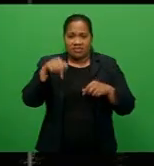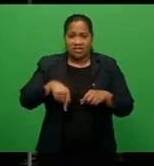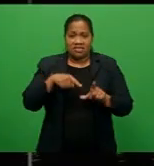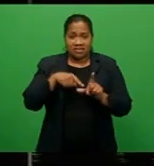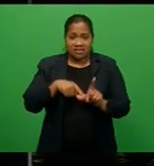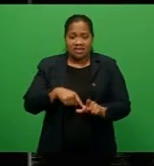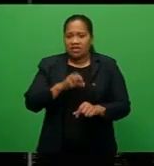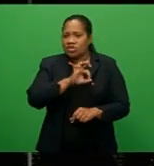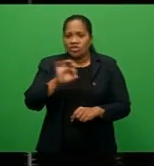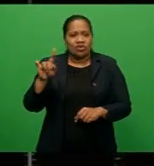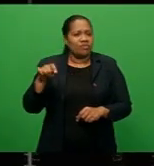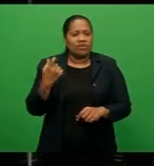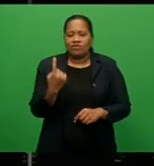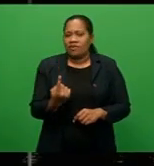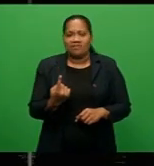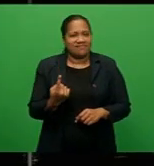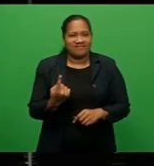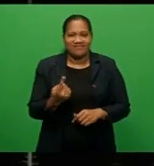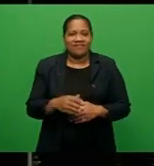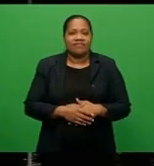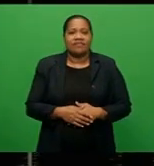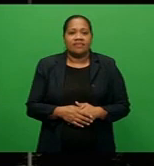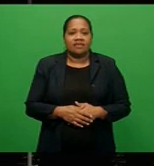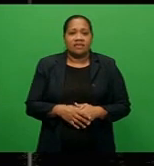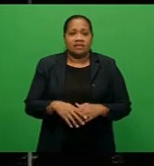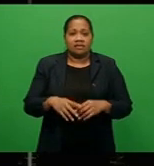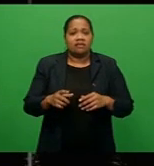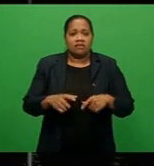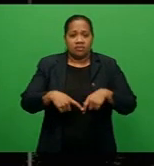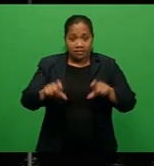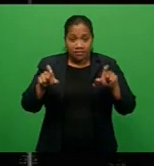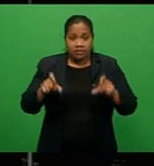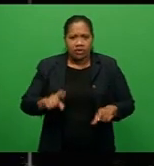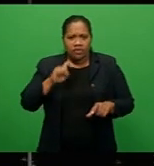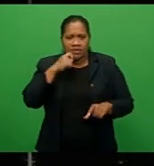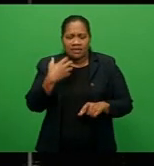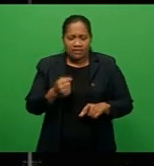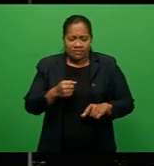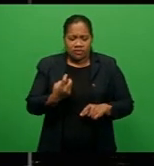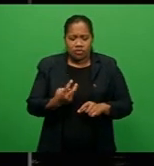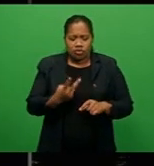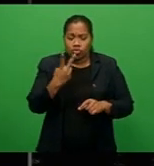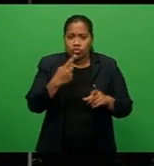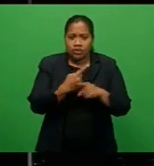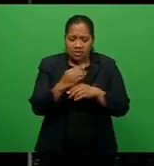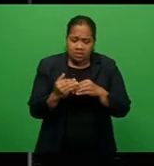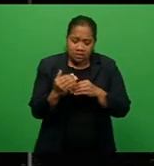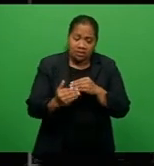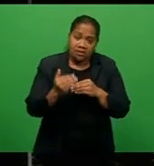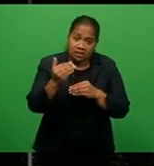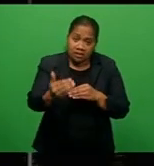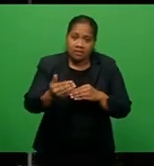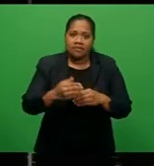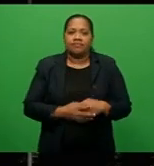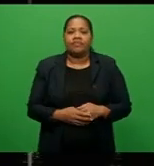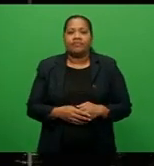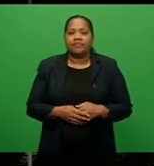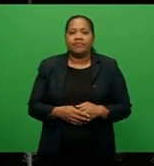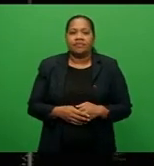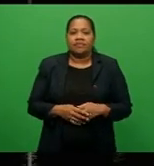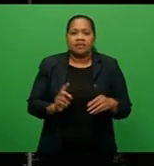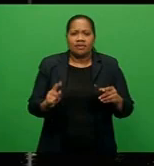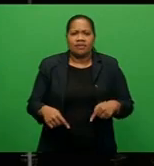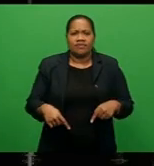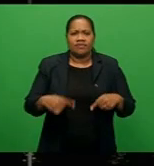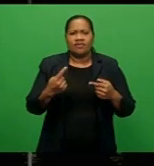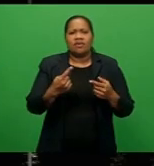News. A trial date is expected to be set in 2 weeks for former Suva lawyer Shazran Abdul Latif and co-accused Zoe